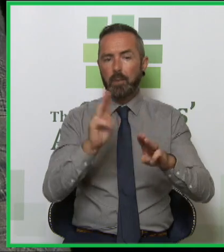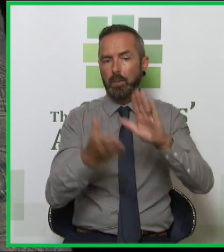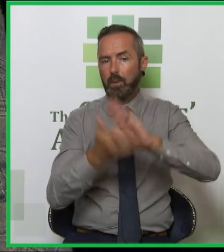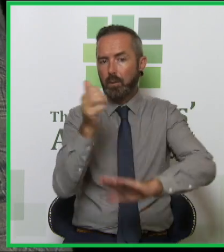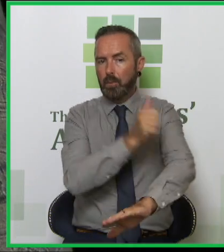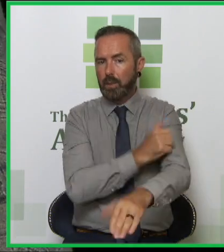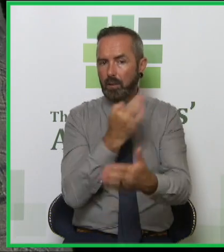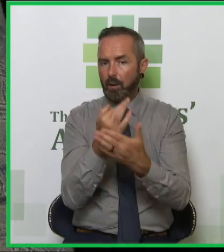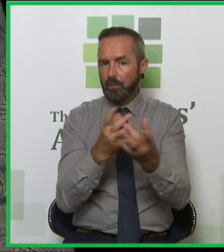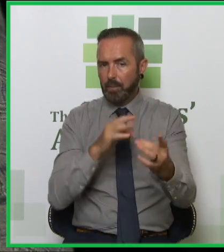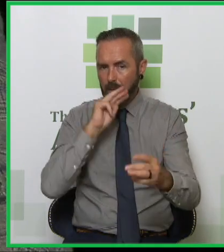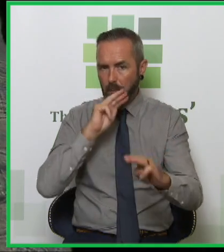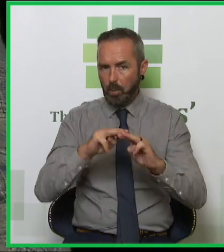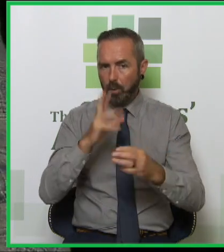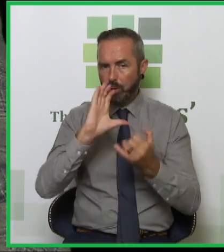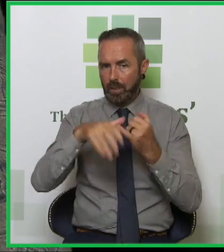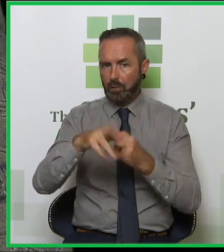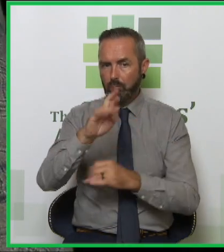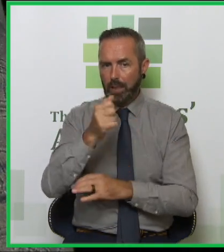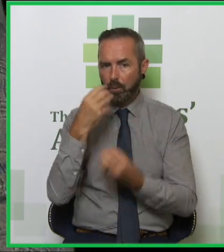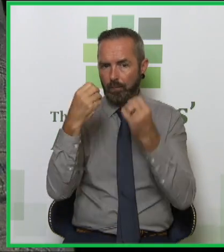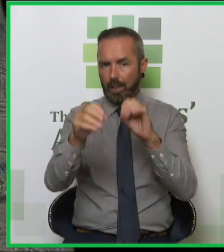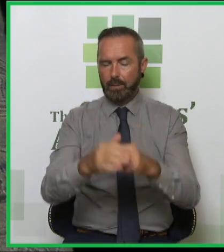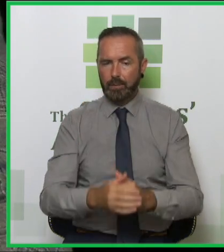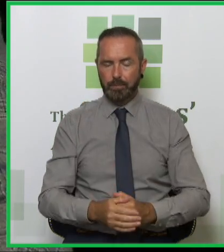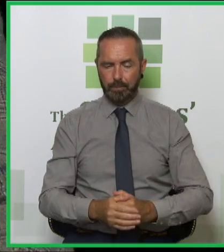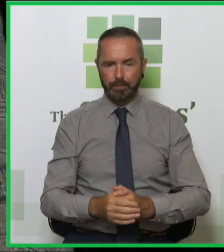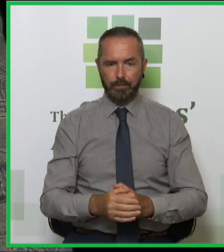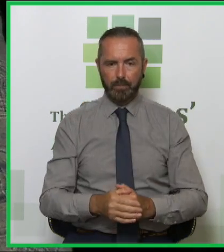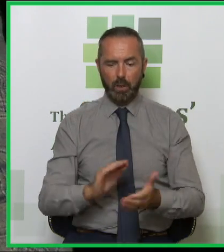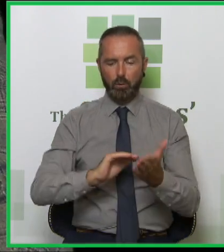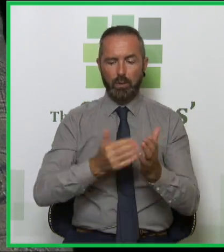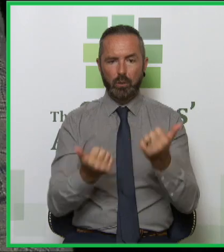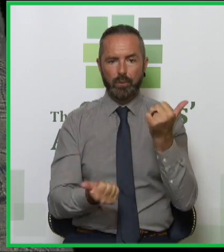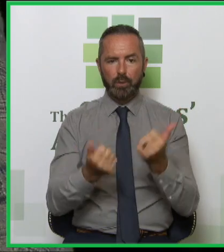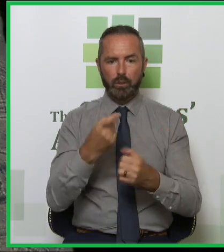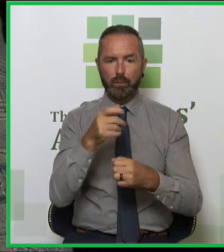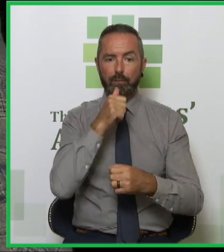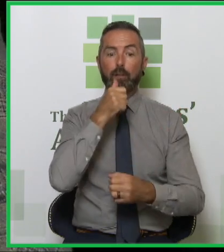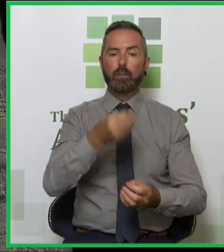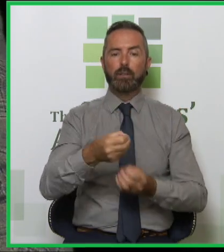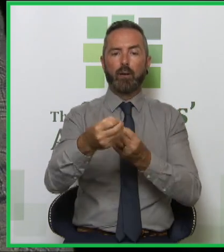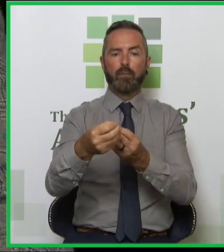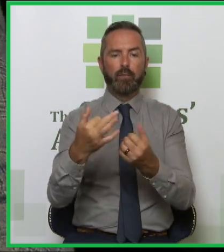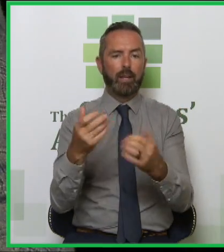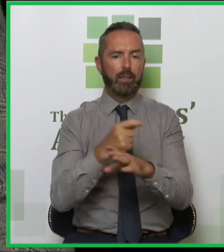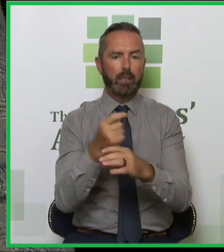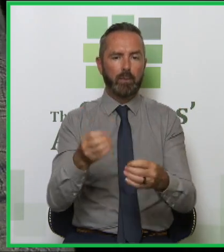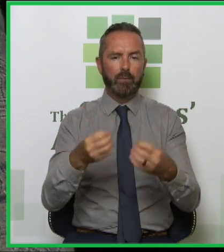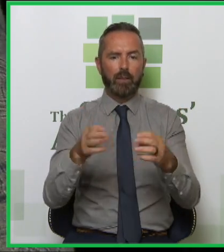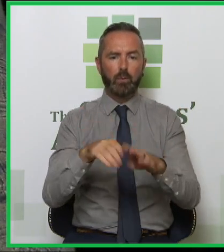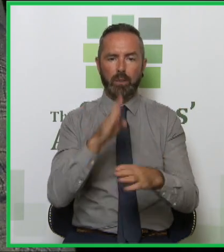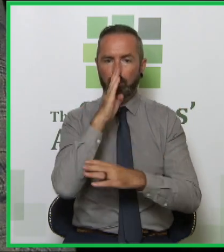make reoffending more likely. So restorative justice should absolutely always be offered for offenses with